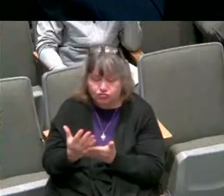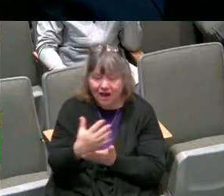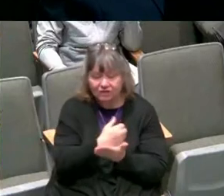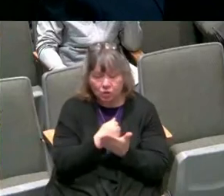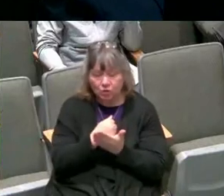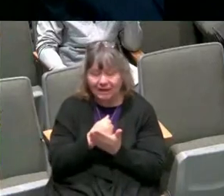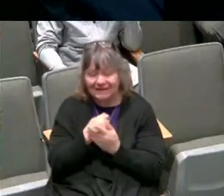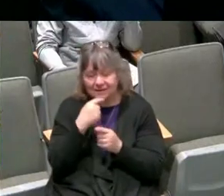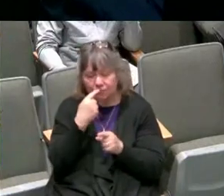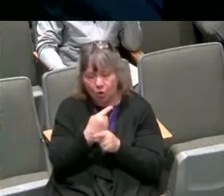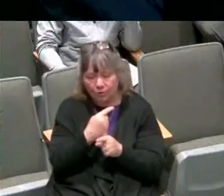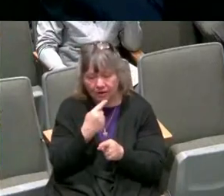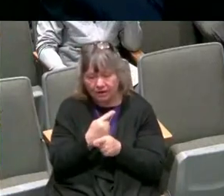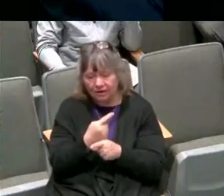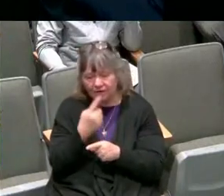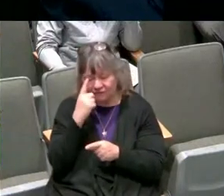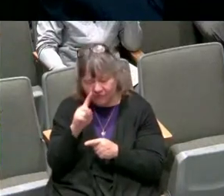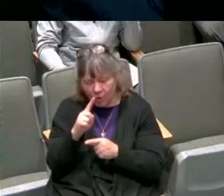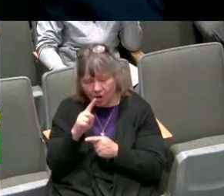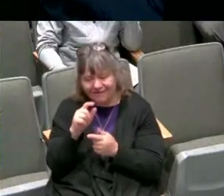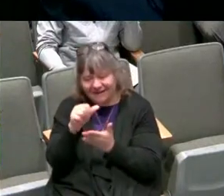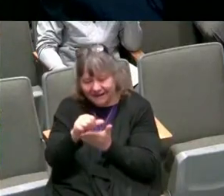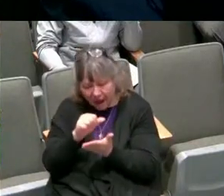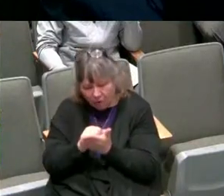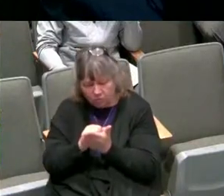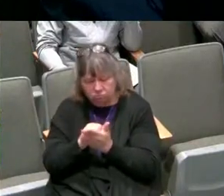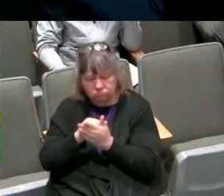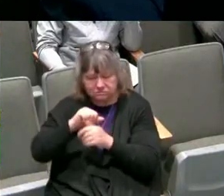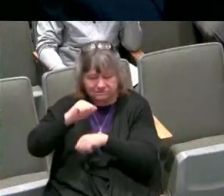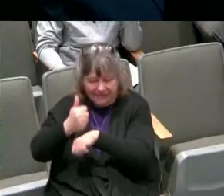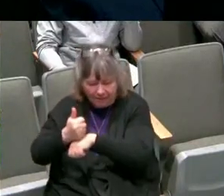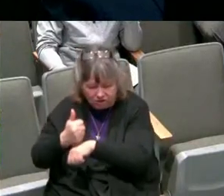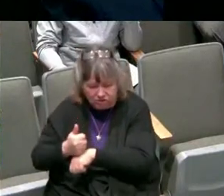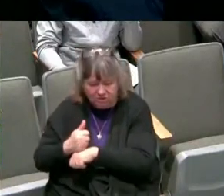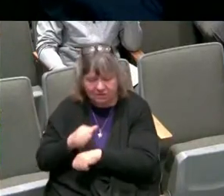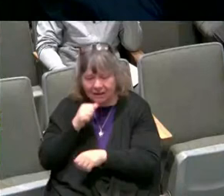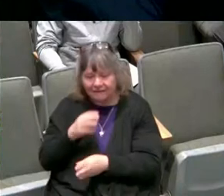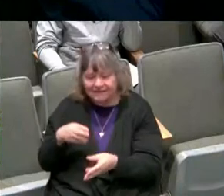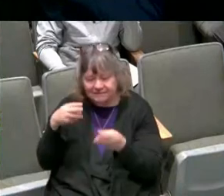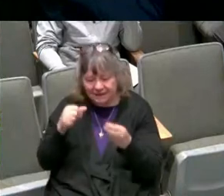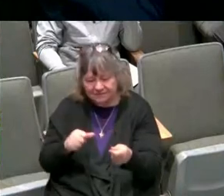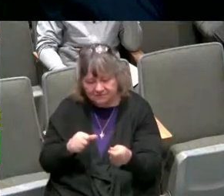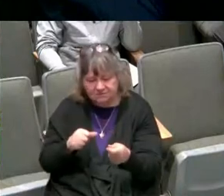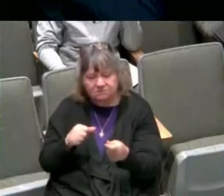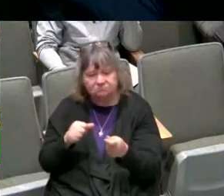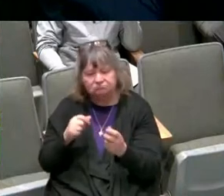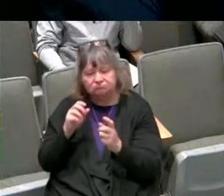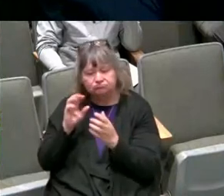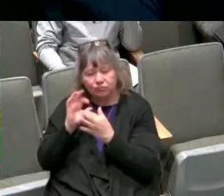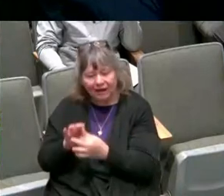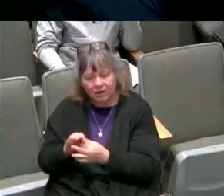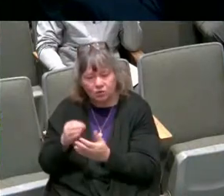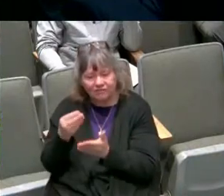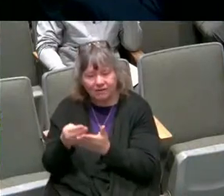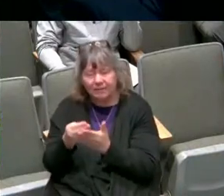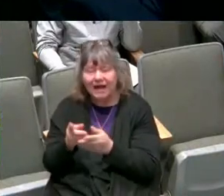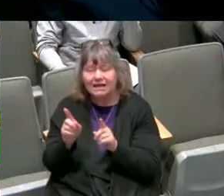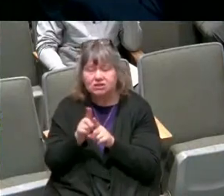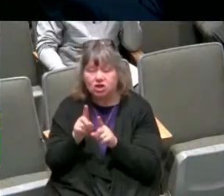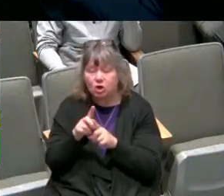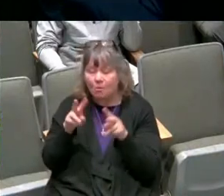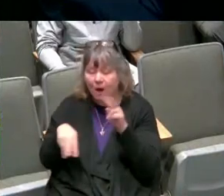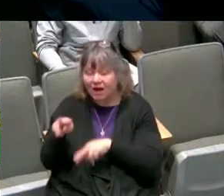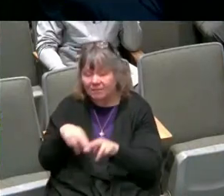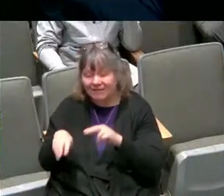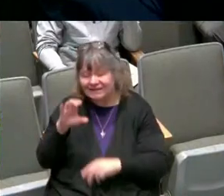coming in is appropriate for the fund as it was established and that the expenses are relevant to the fund it's also audited by